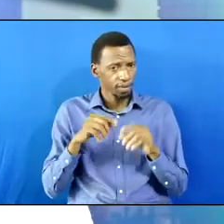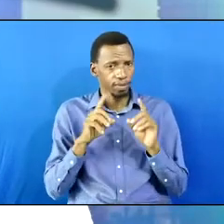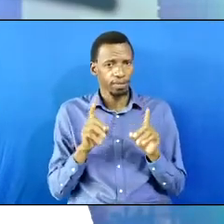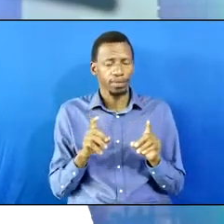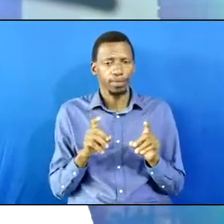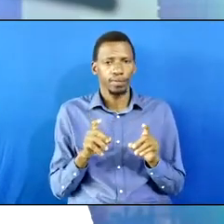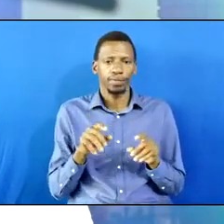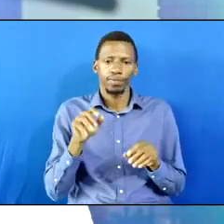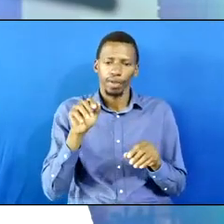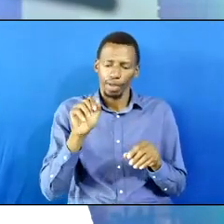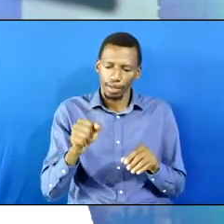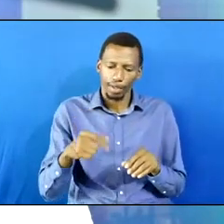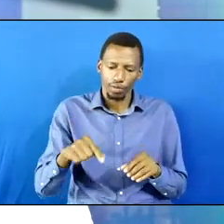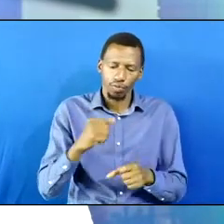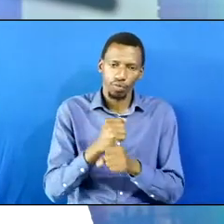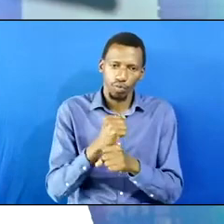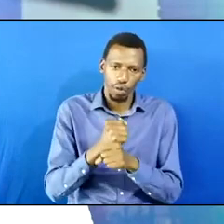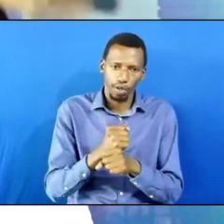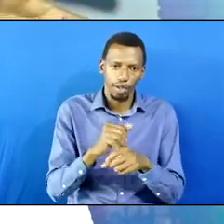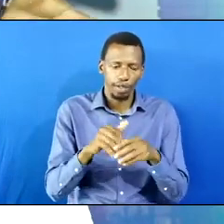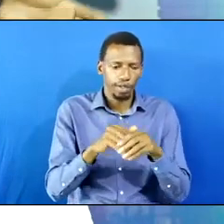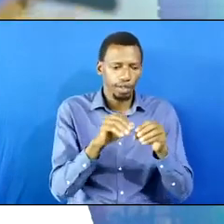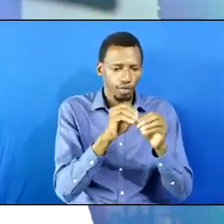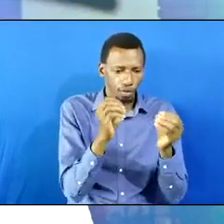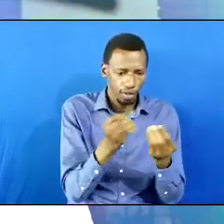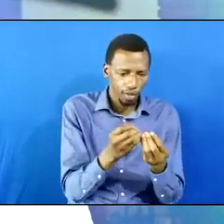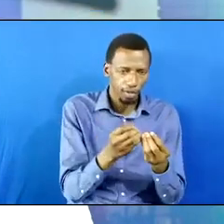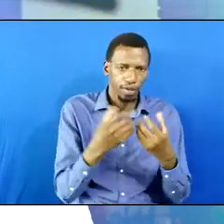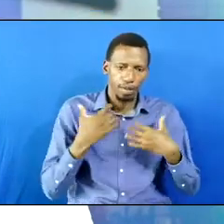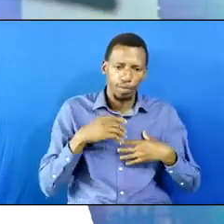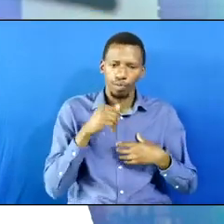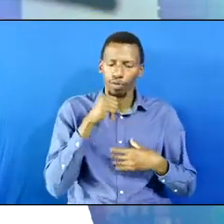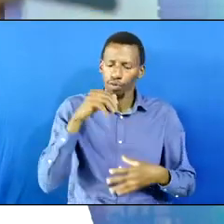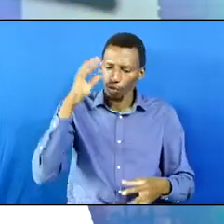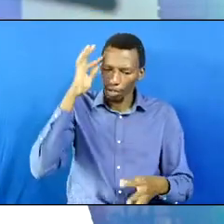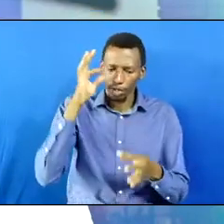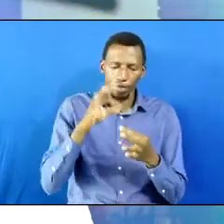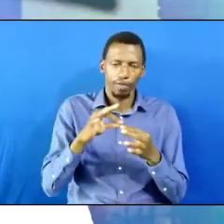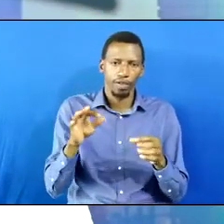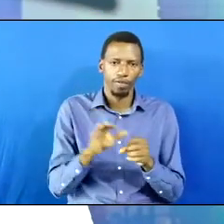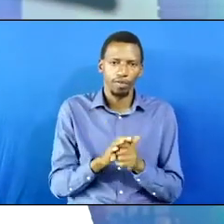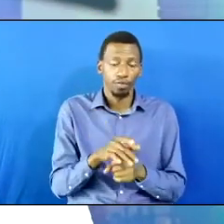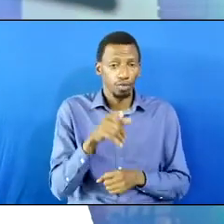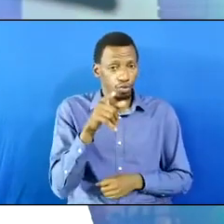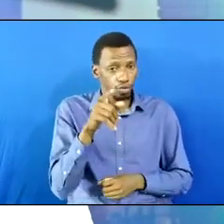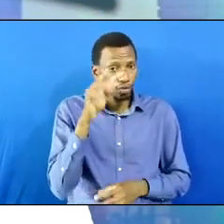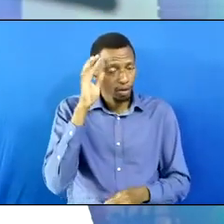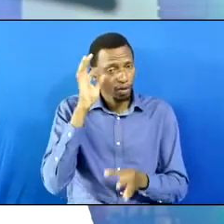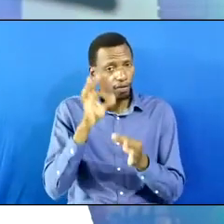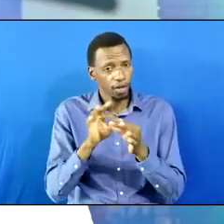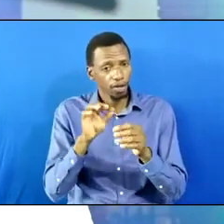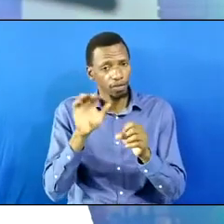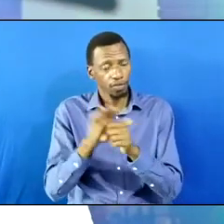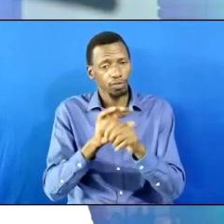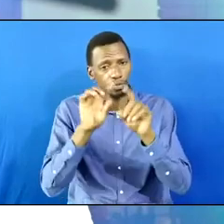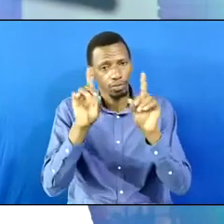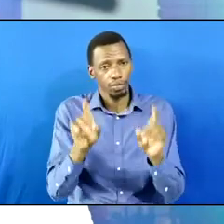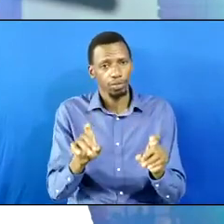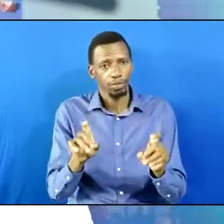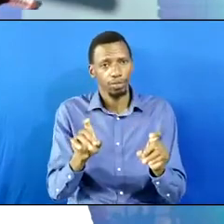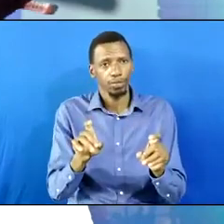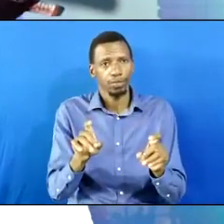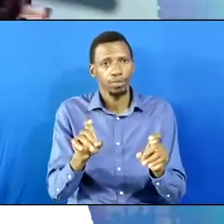work in organizations who have people who are not faithful to the call. Are you faithful to the call? When